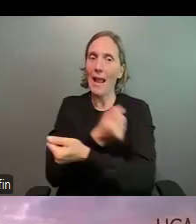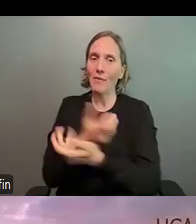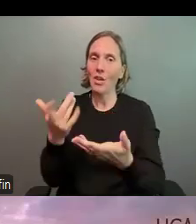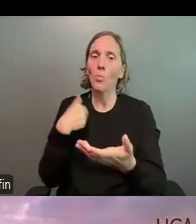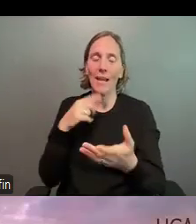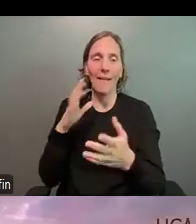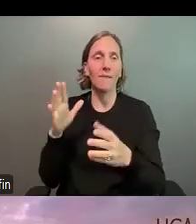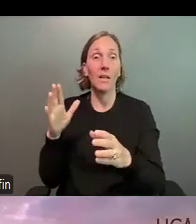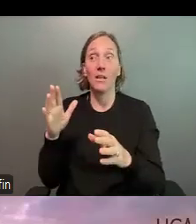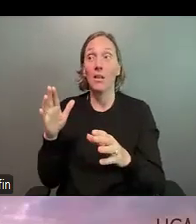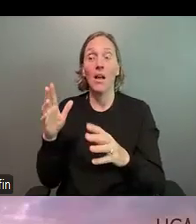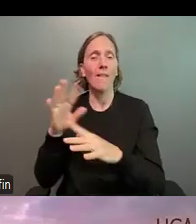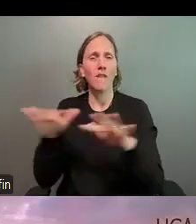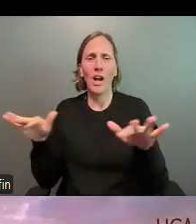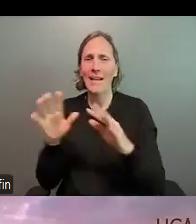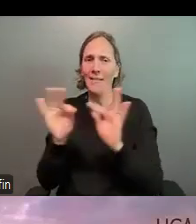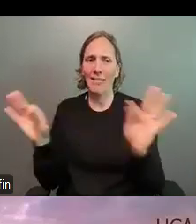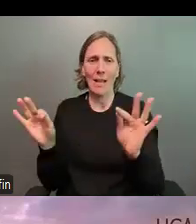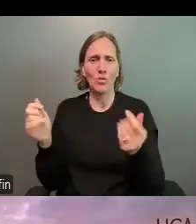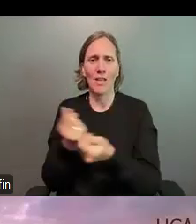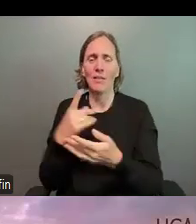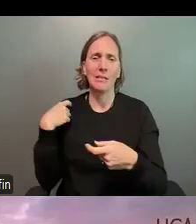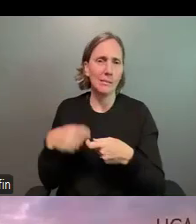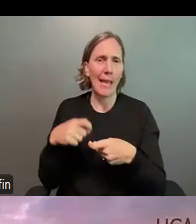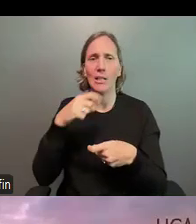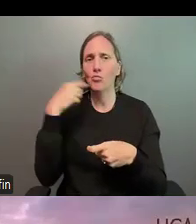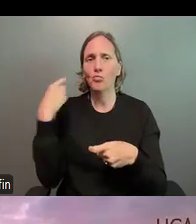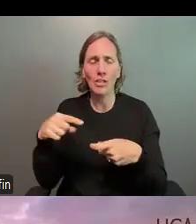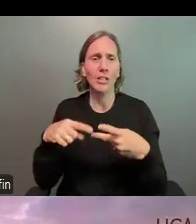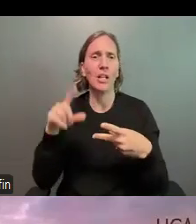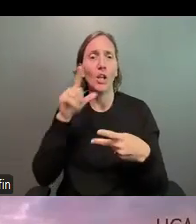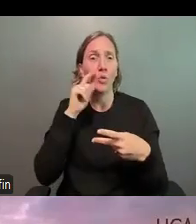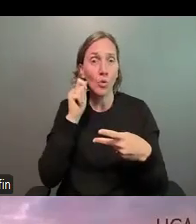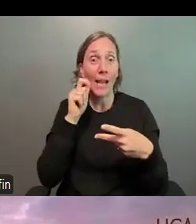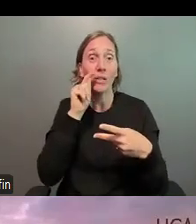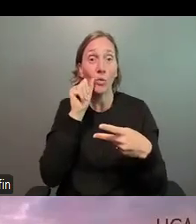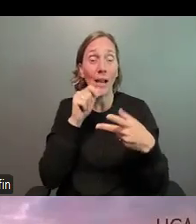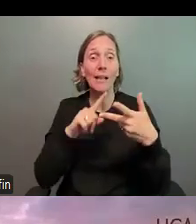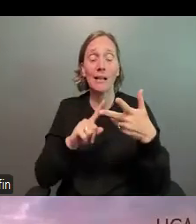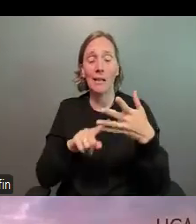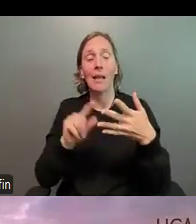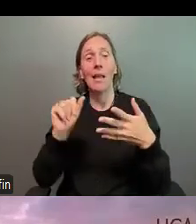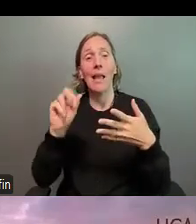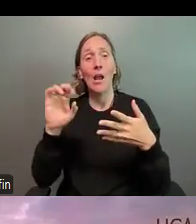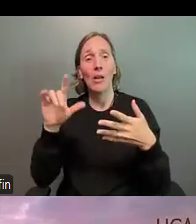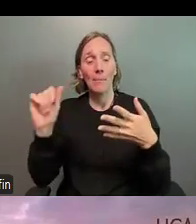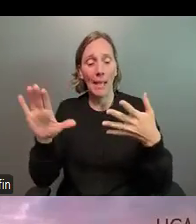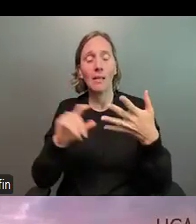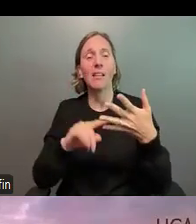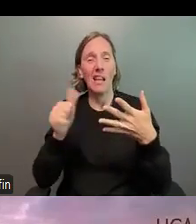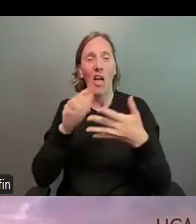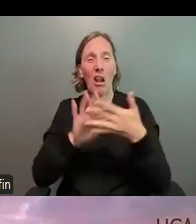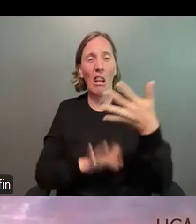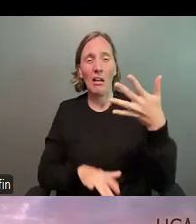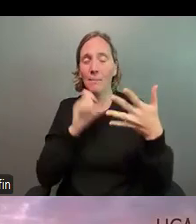in a variety of languages, including Spanish, Russian, Ukrainian, Arabic, Vietnamese, and others that aren't listed here. We just couldn't fit